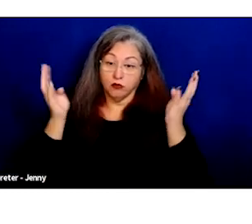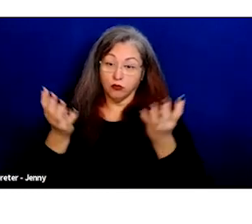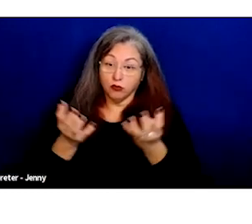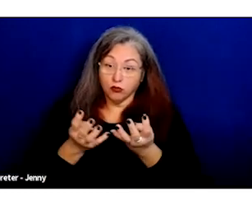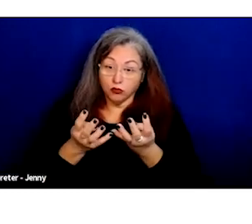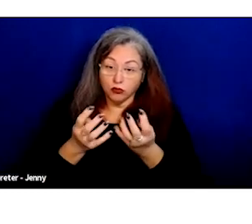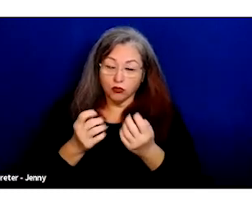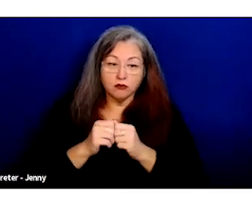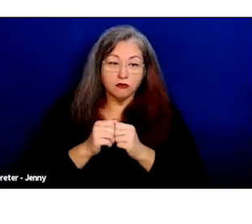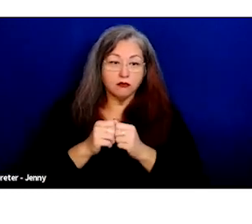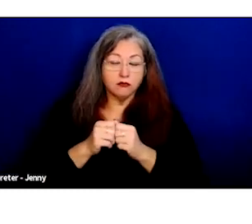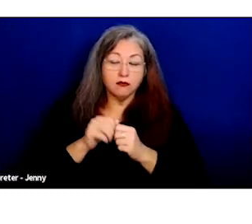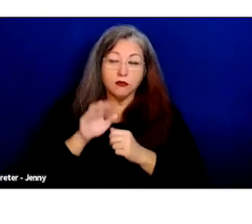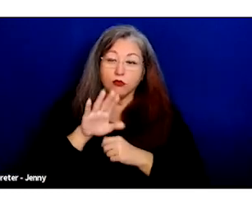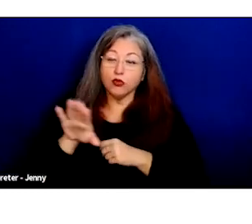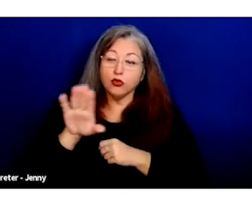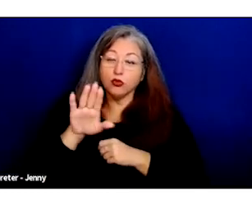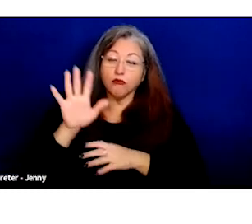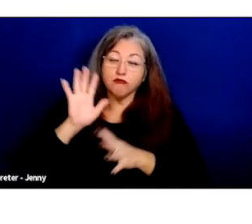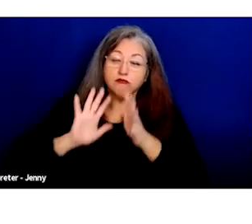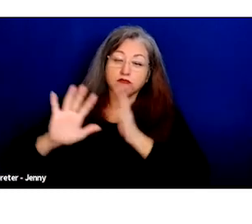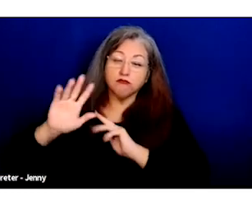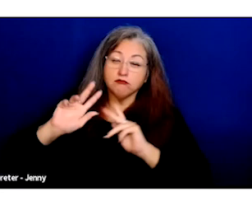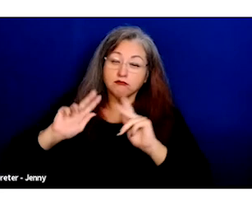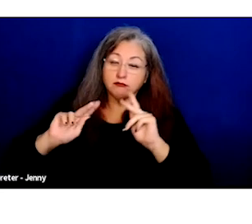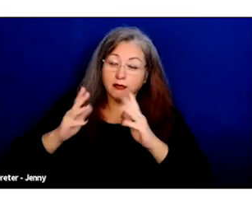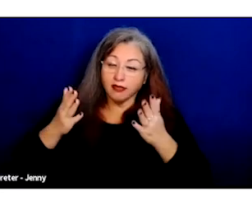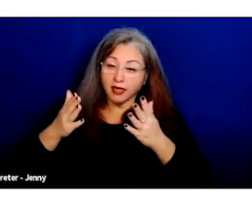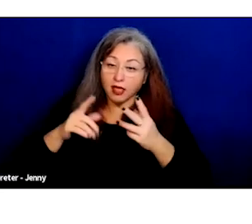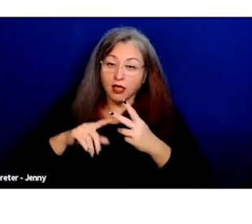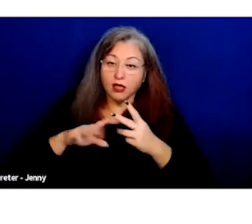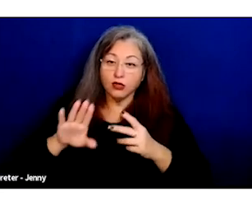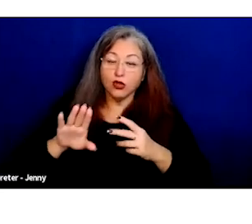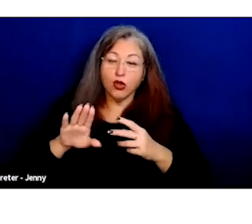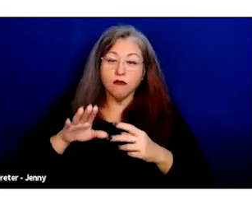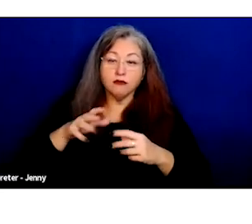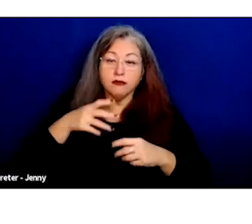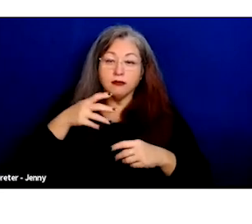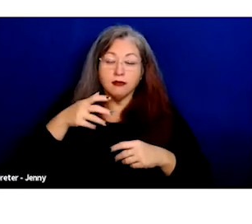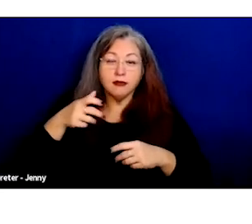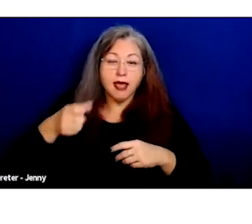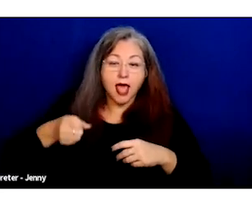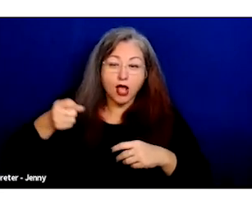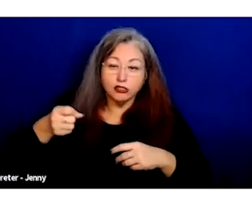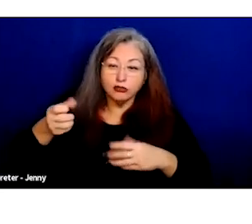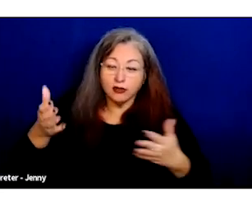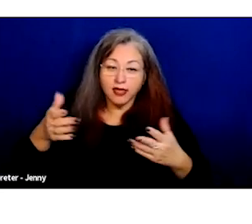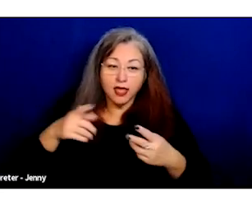Are the elders there? Are the ancestors rejoicing with you?